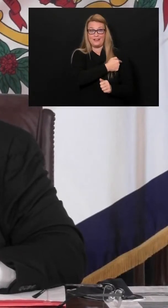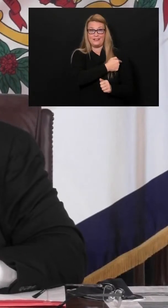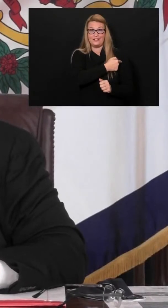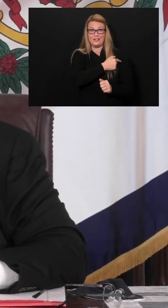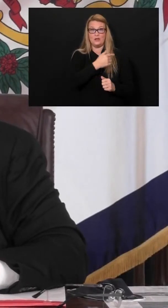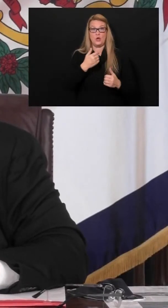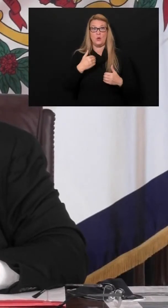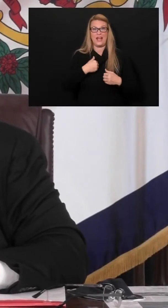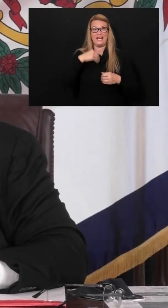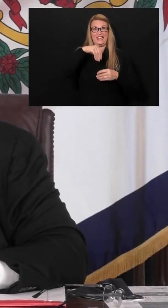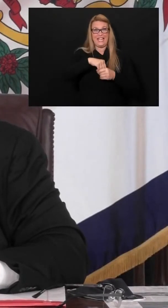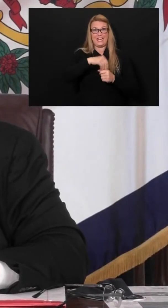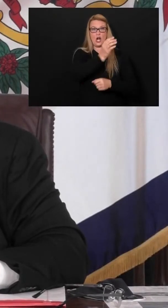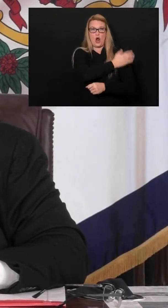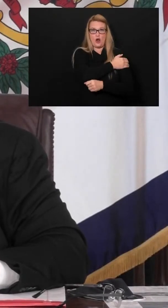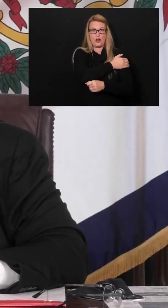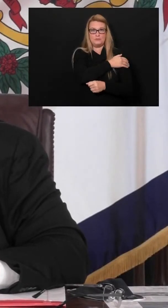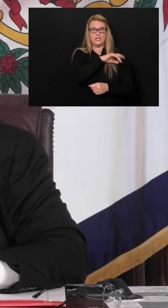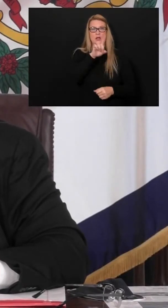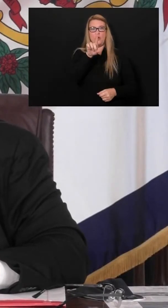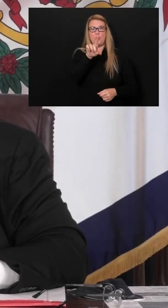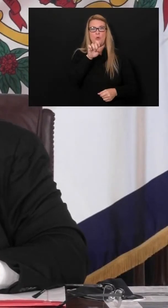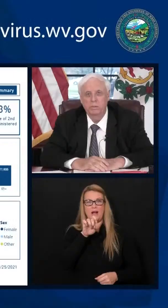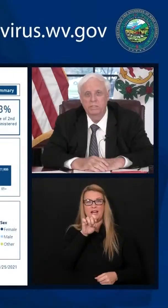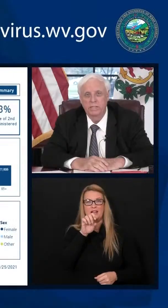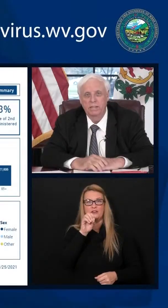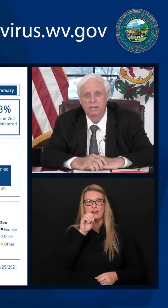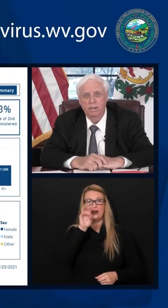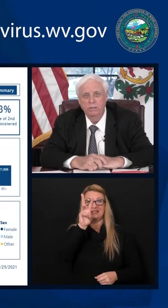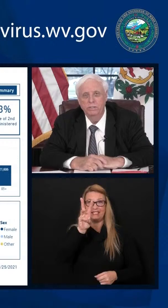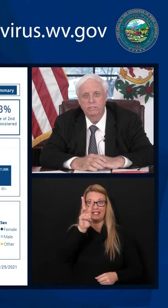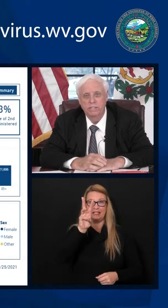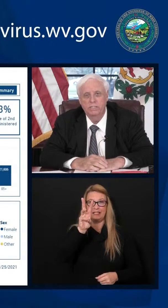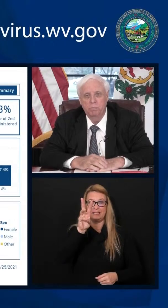in arms of 106%,